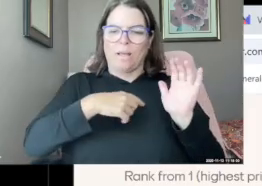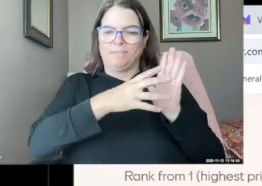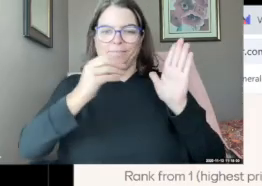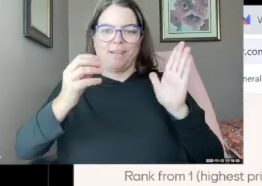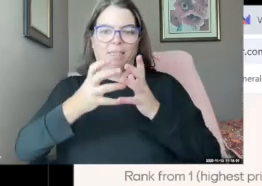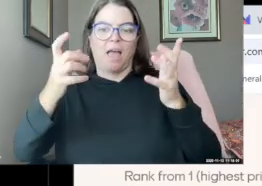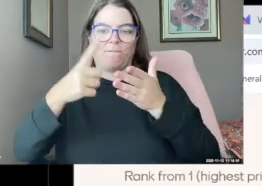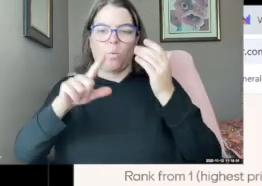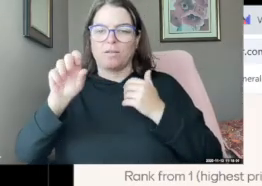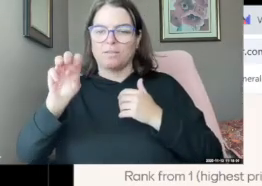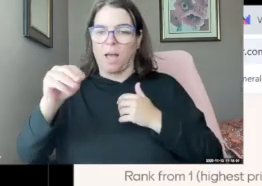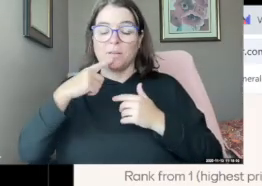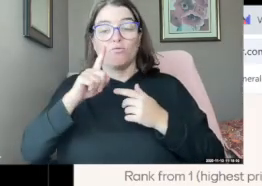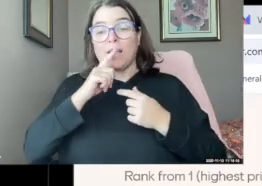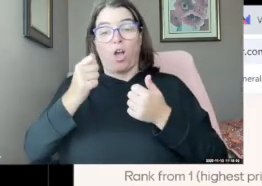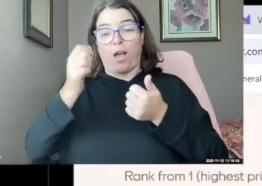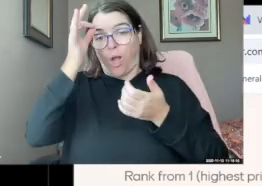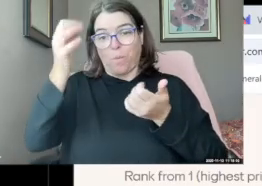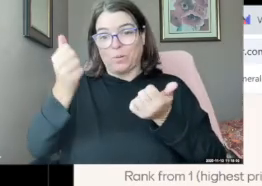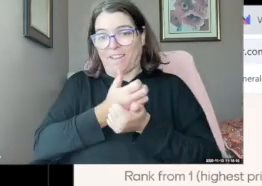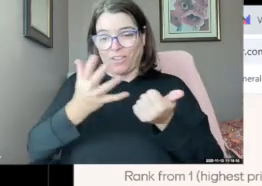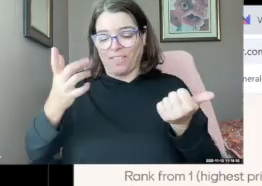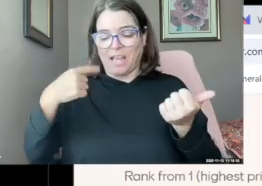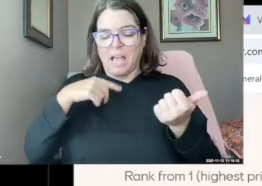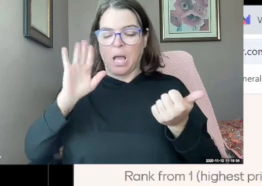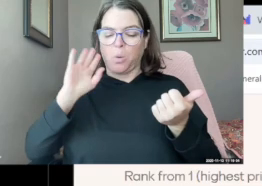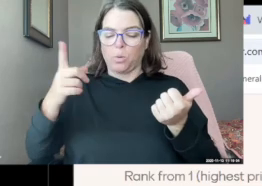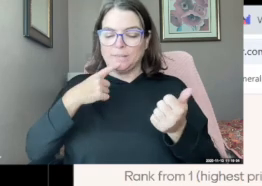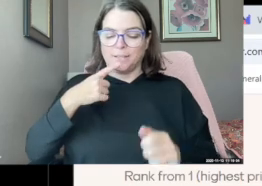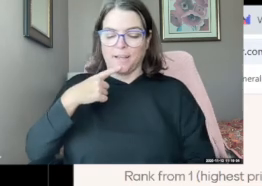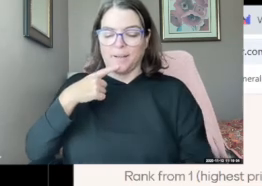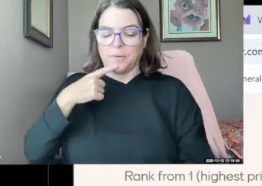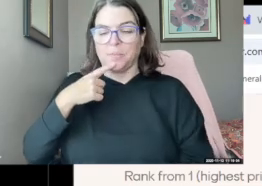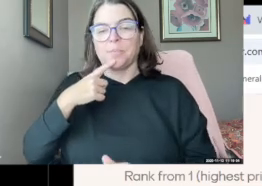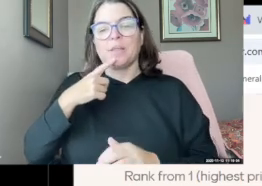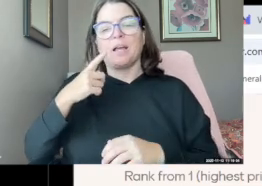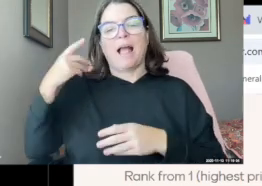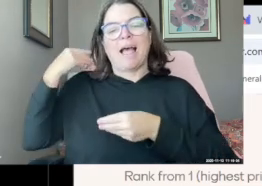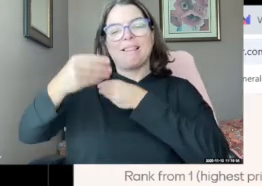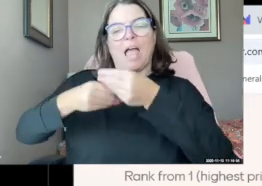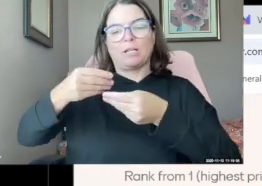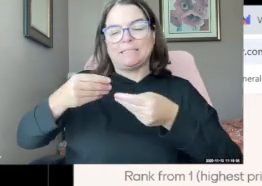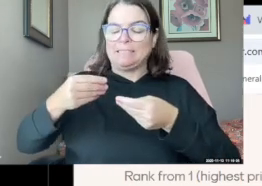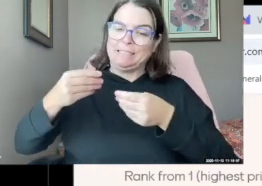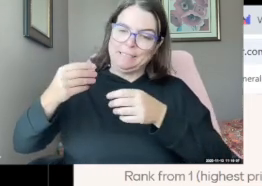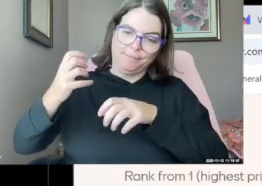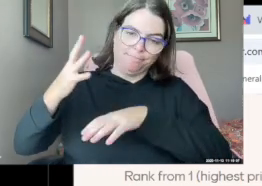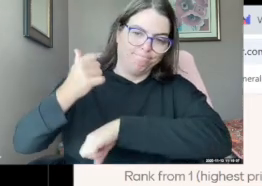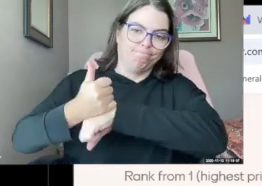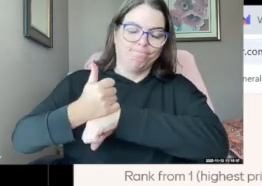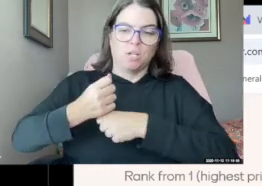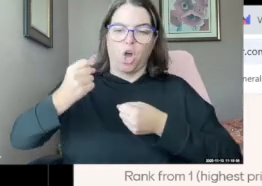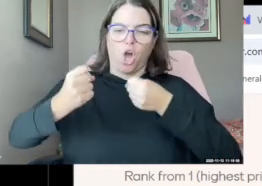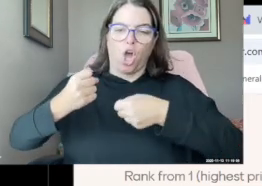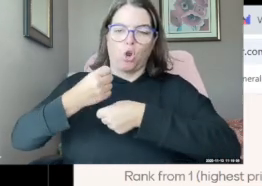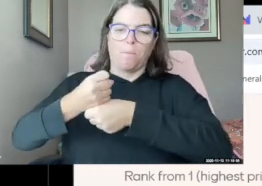this because we echo a lot of what Tom said, virtually everything. I would